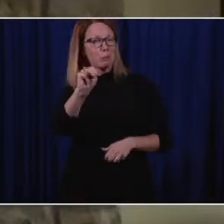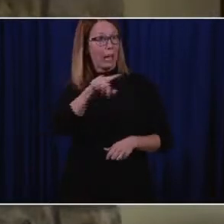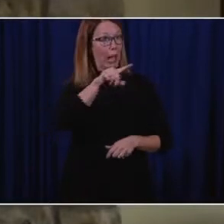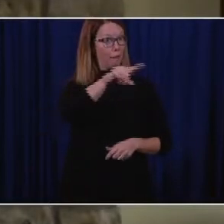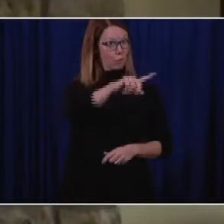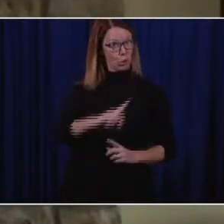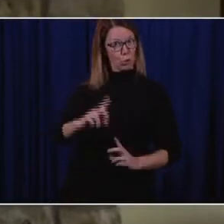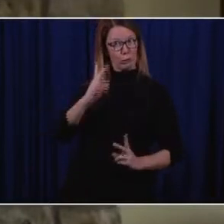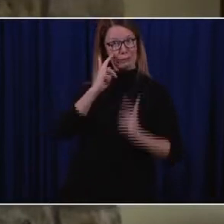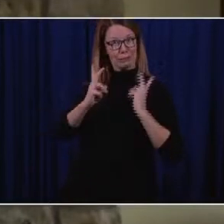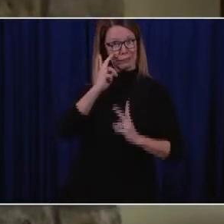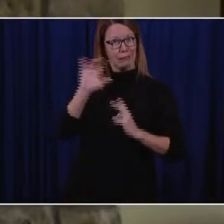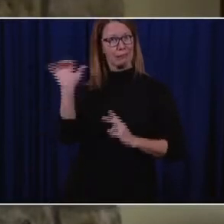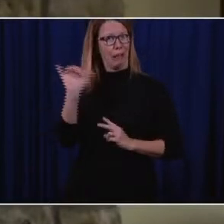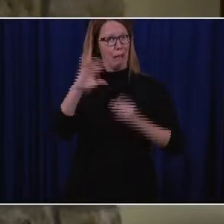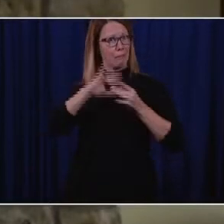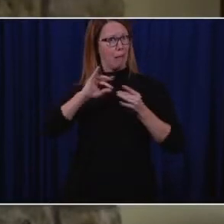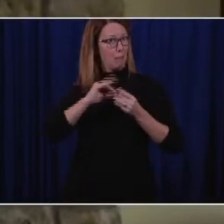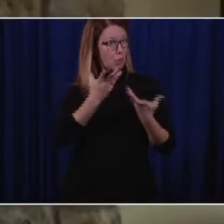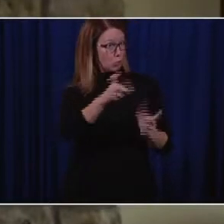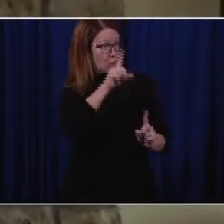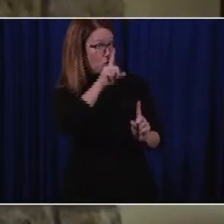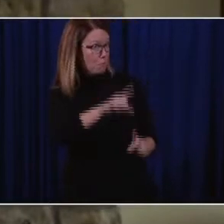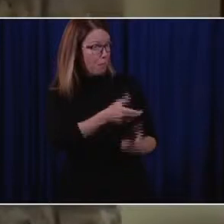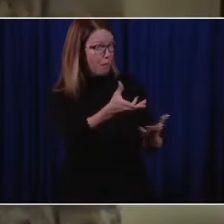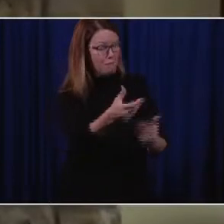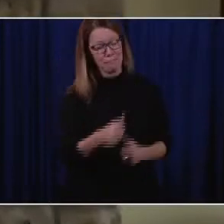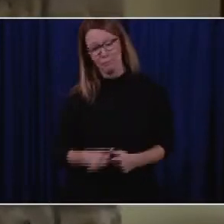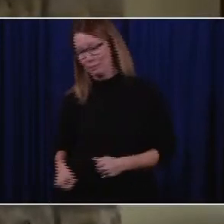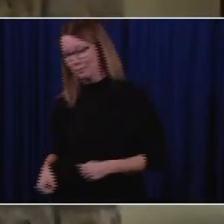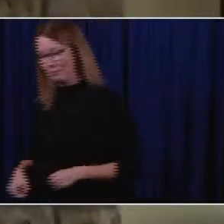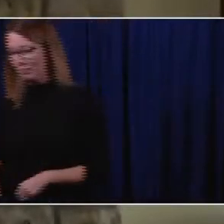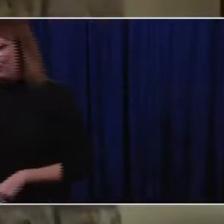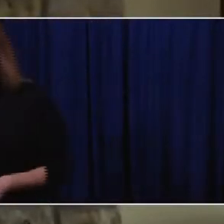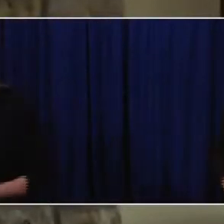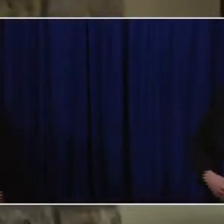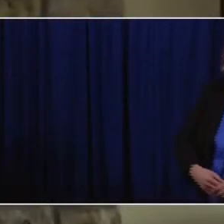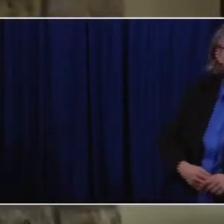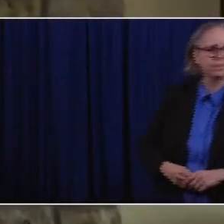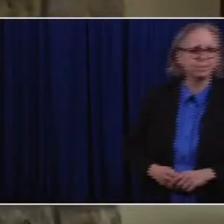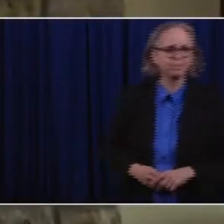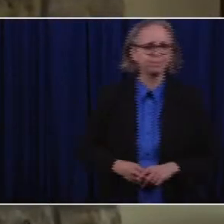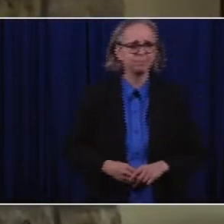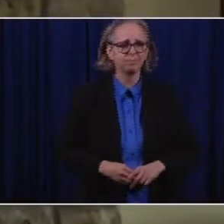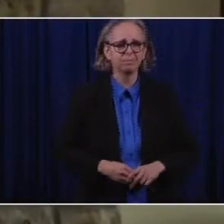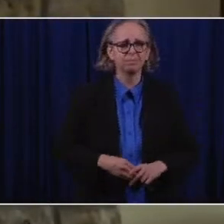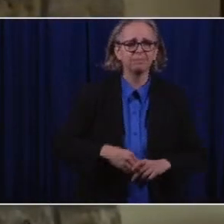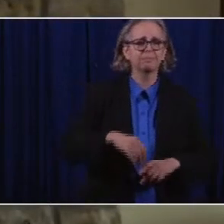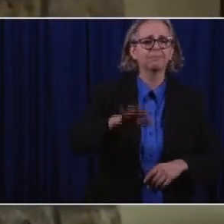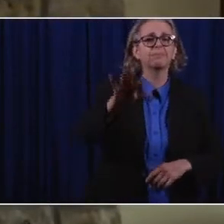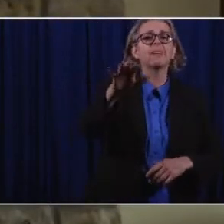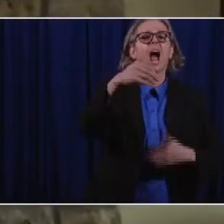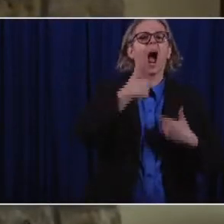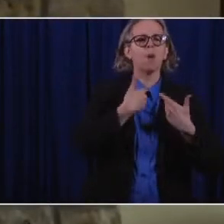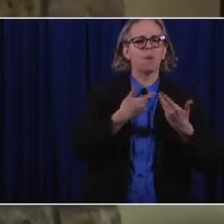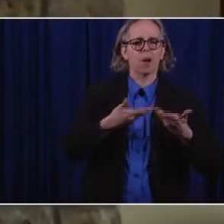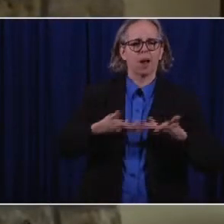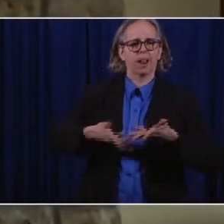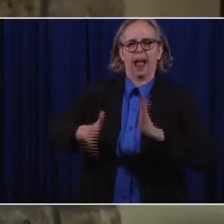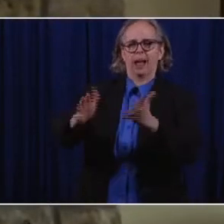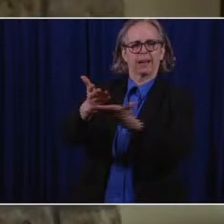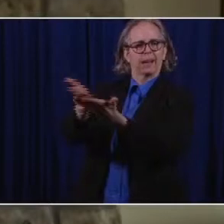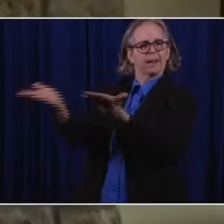personnel would reply to them. Well, I'm going to let the people who are at the front line reply if anyone wants to do